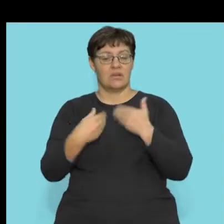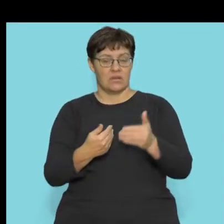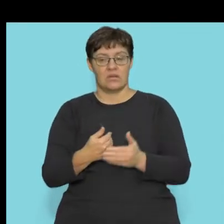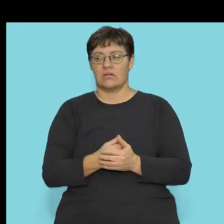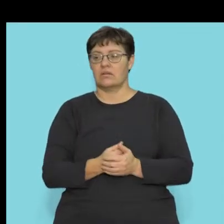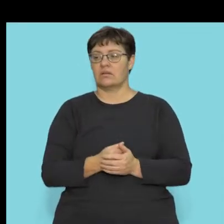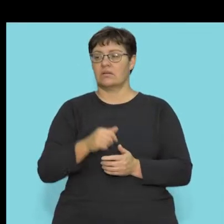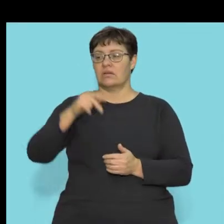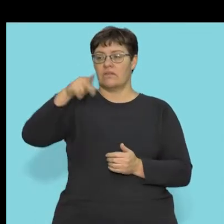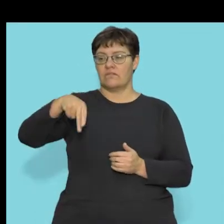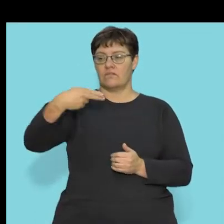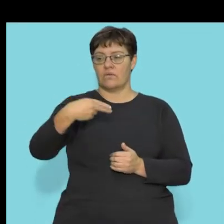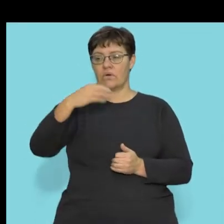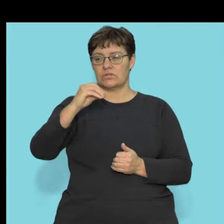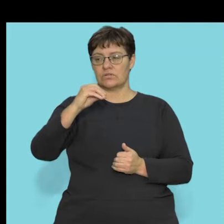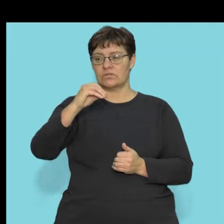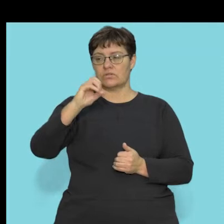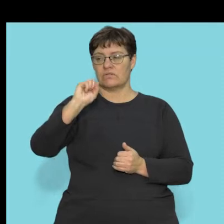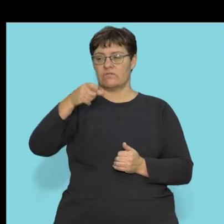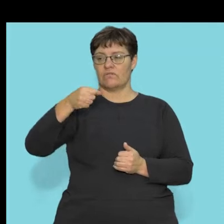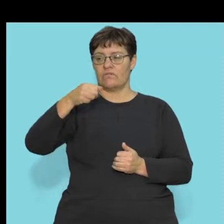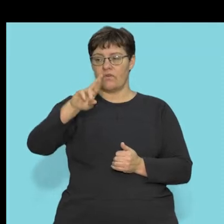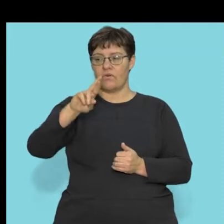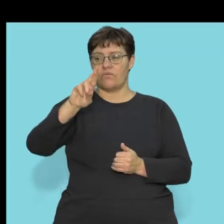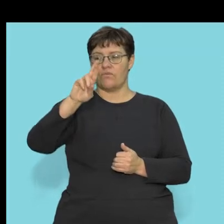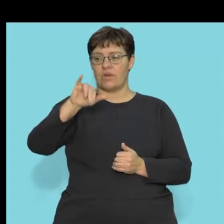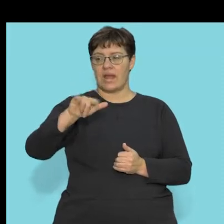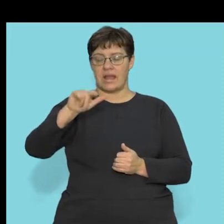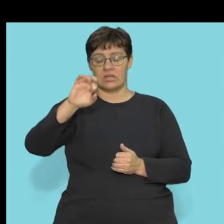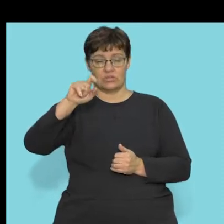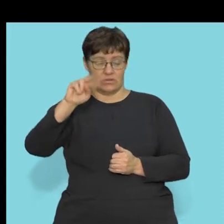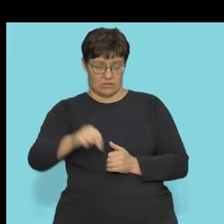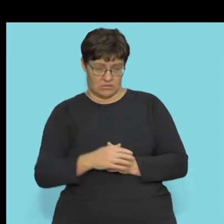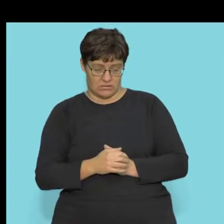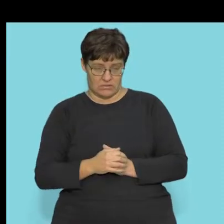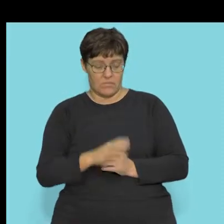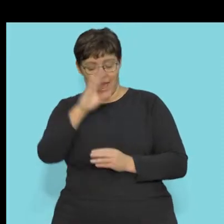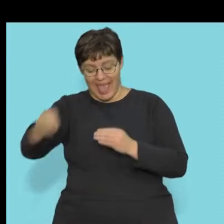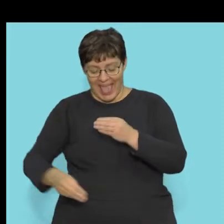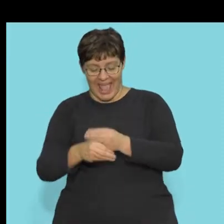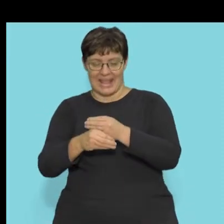as phosphorylation, essentially adding